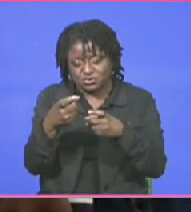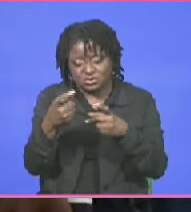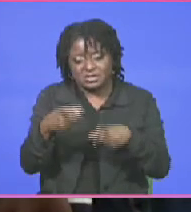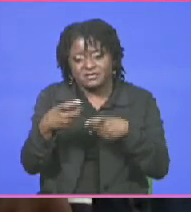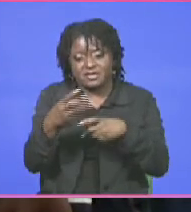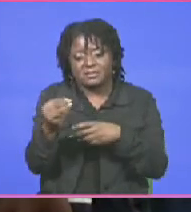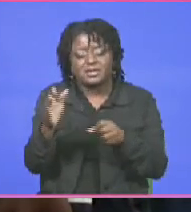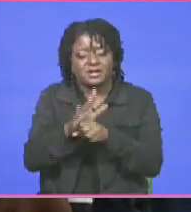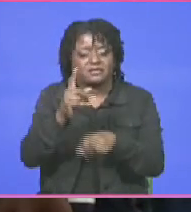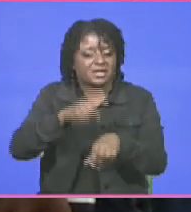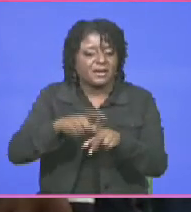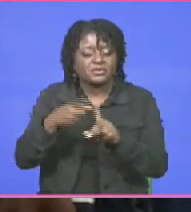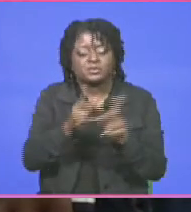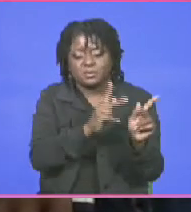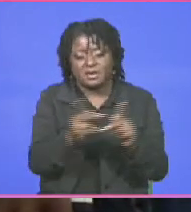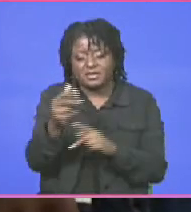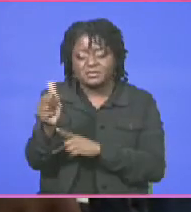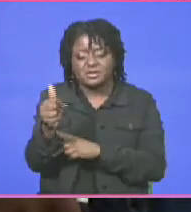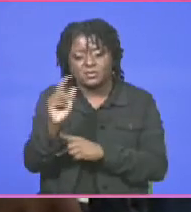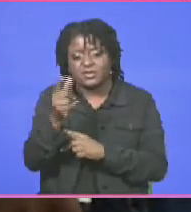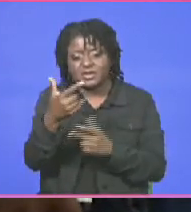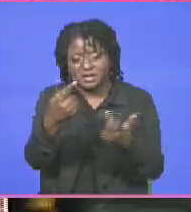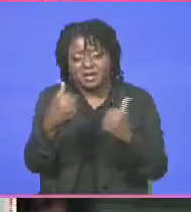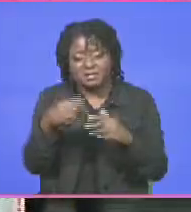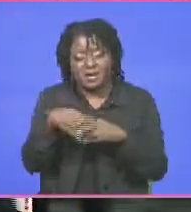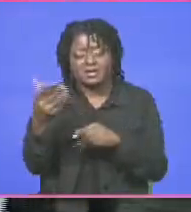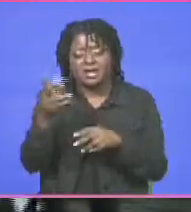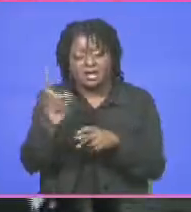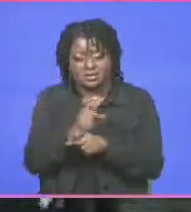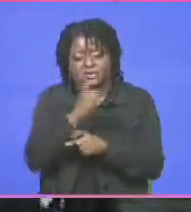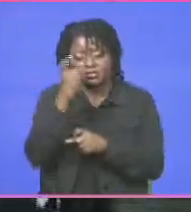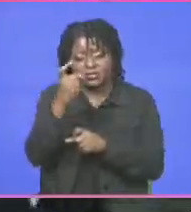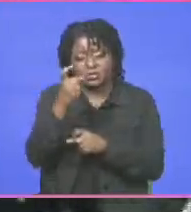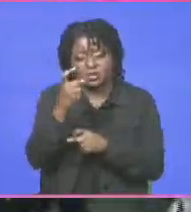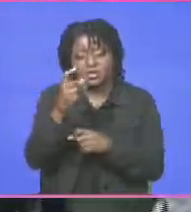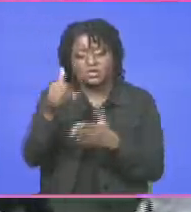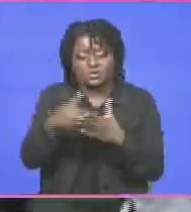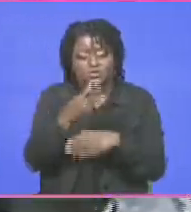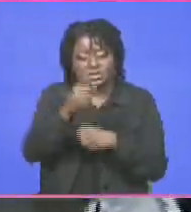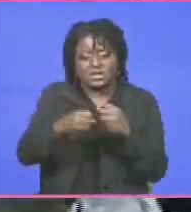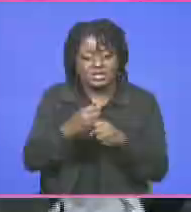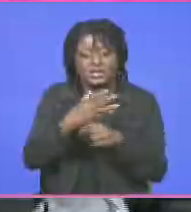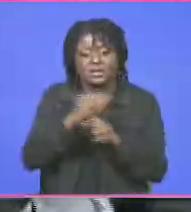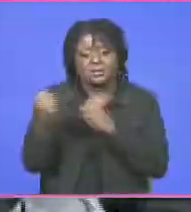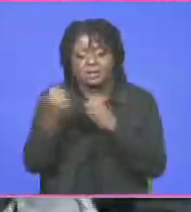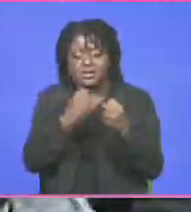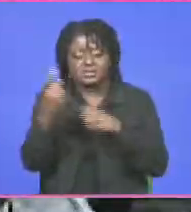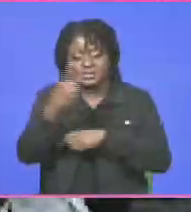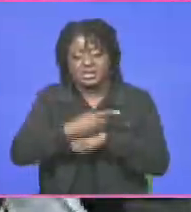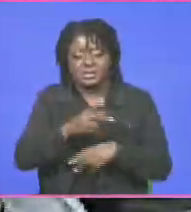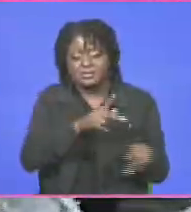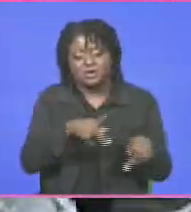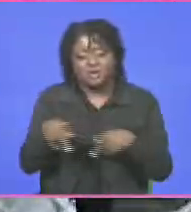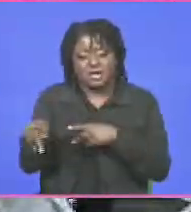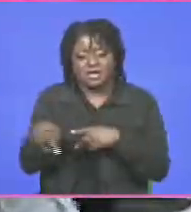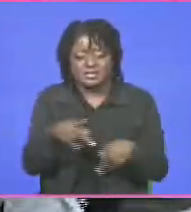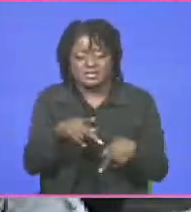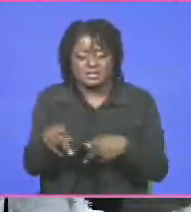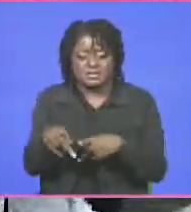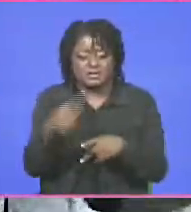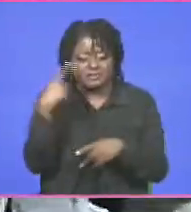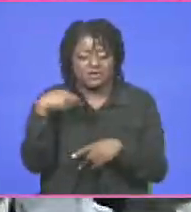prepare themselves, so where they can come out and definitely win the New Year's and Boxing Day parade. For us,